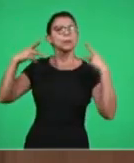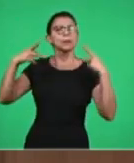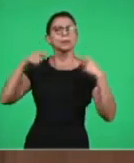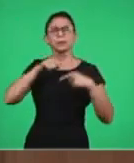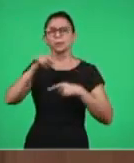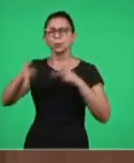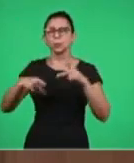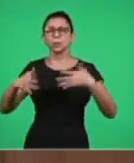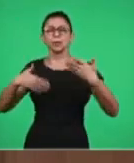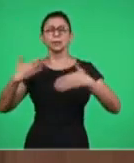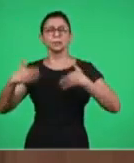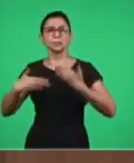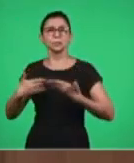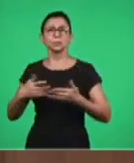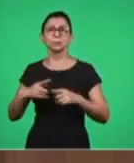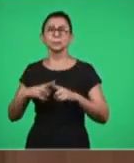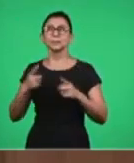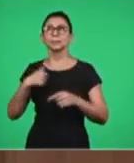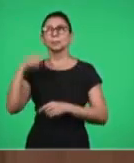pleased. And I kept thinking,